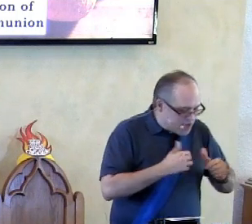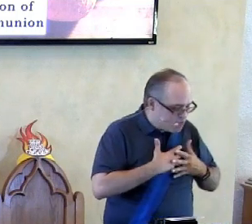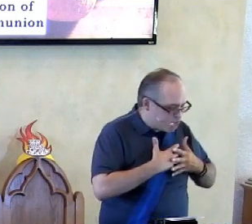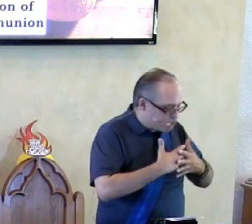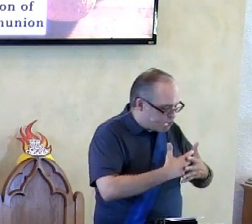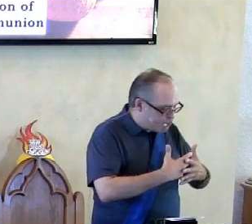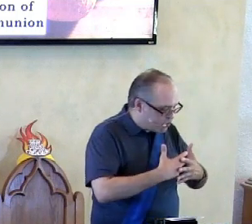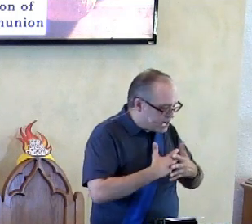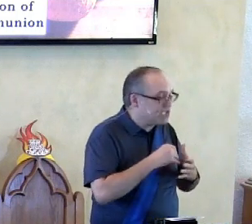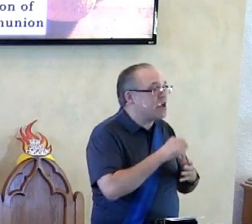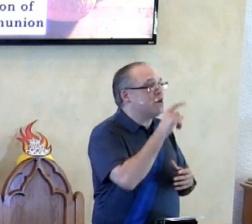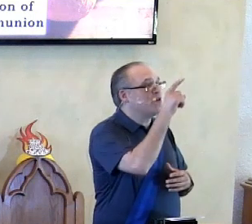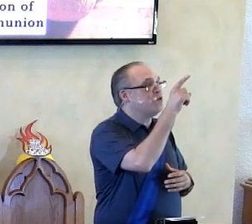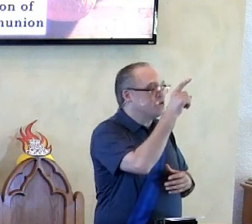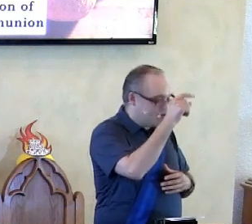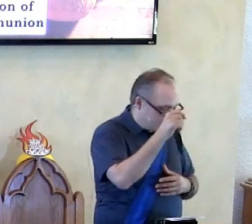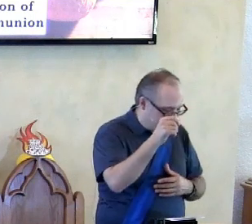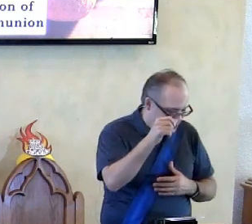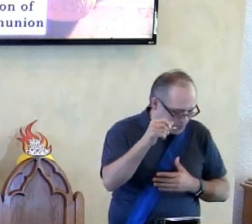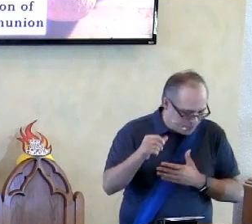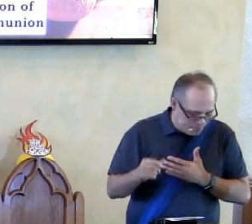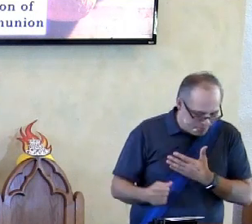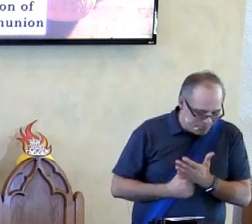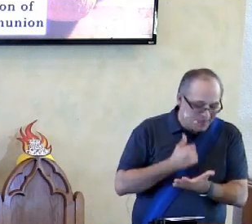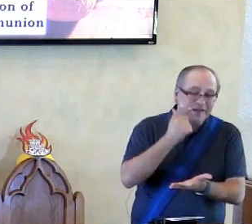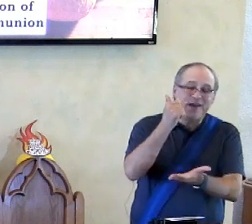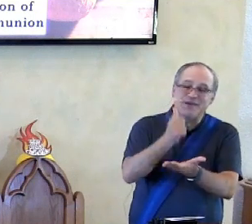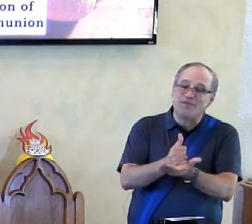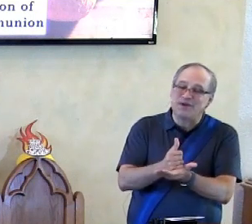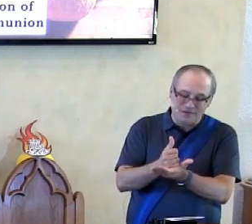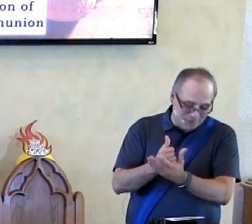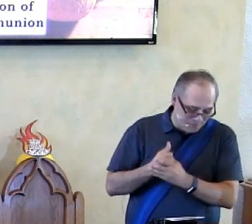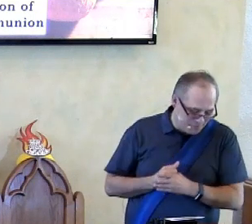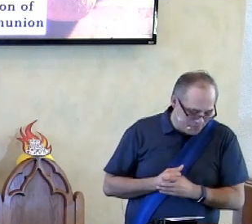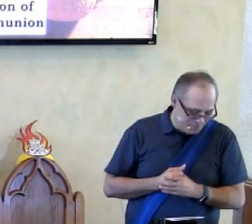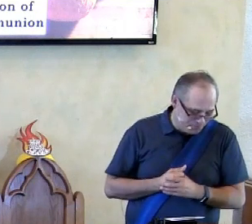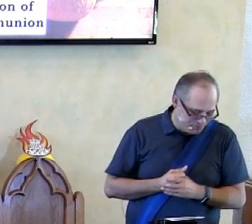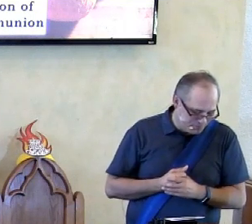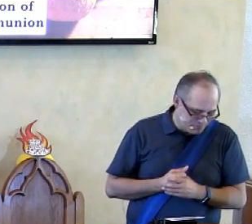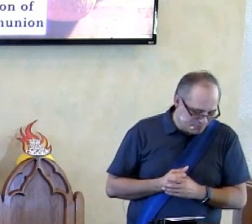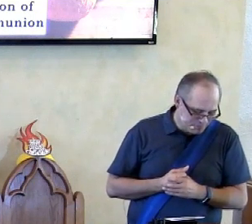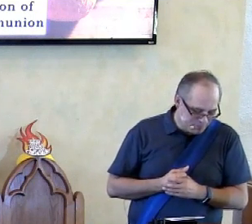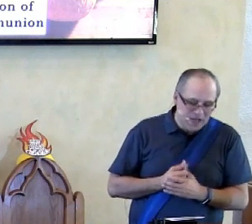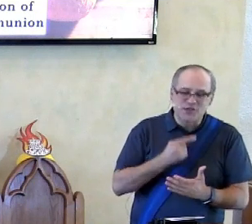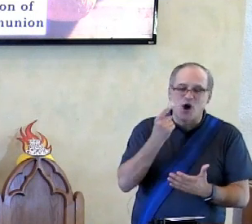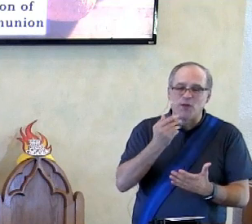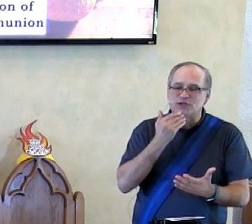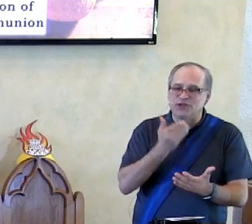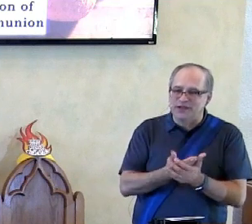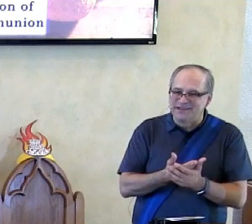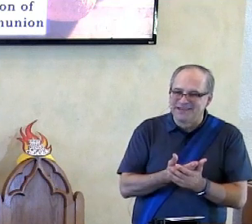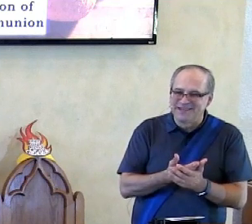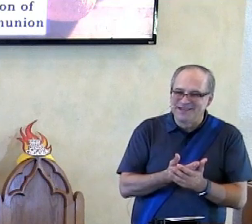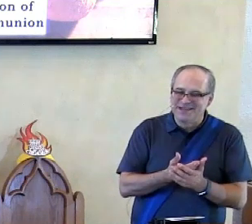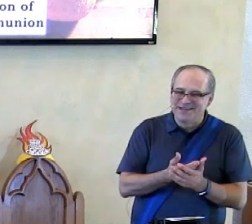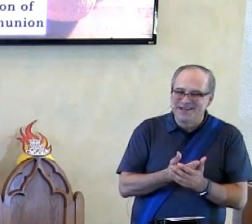may breathe in you. Amen. It's always